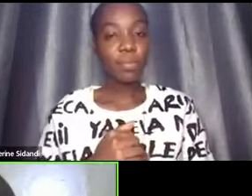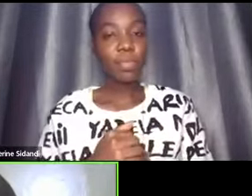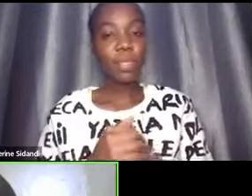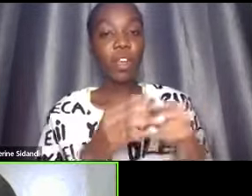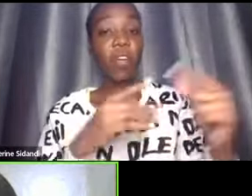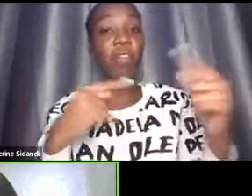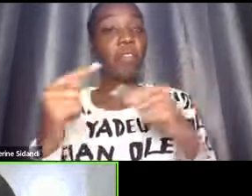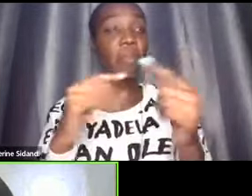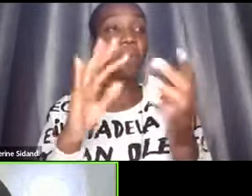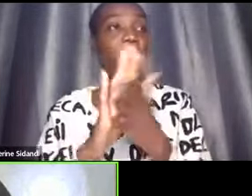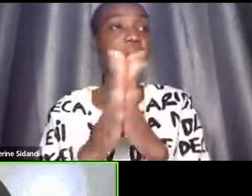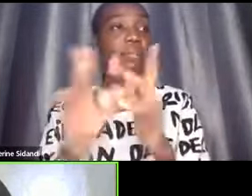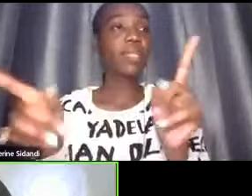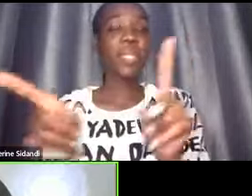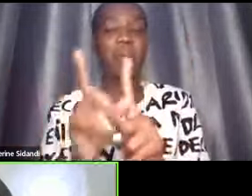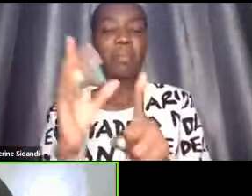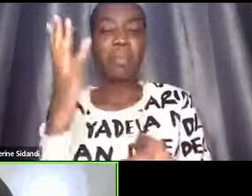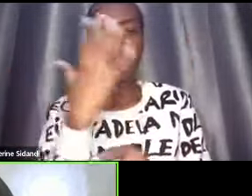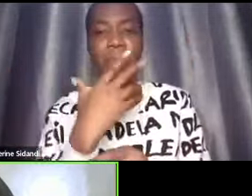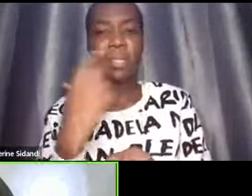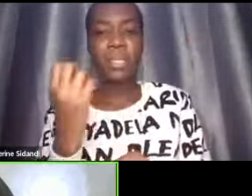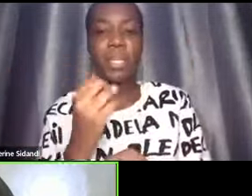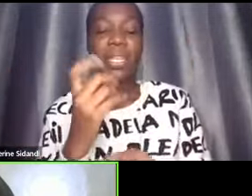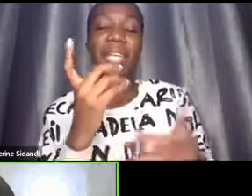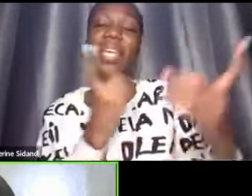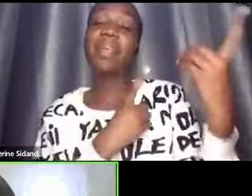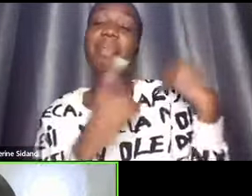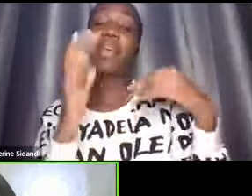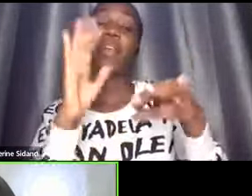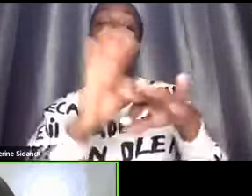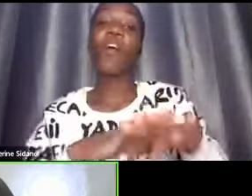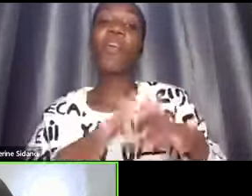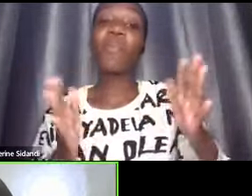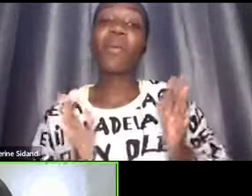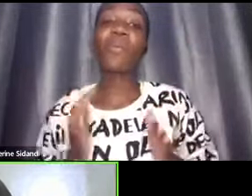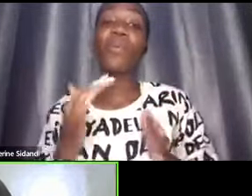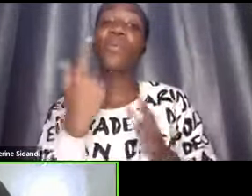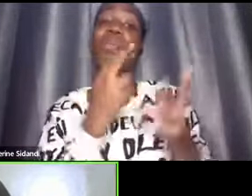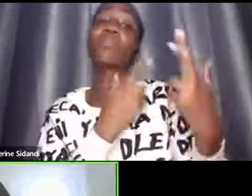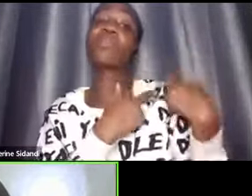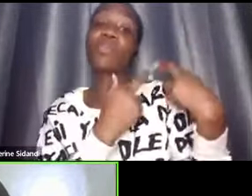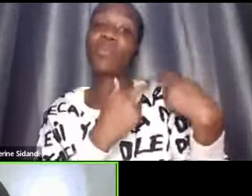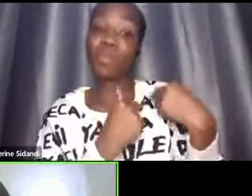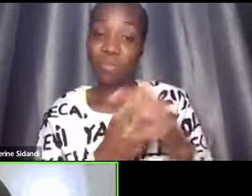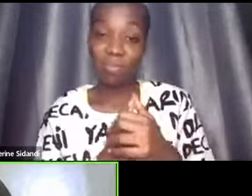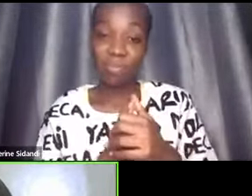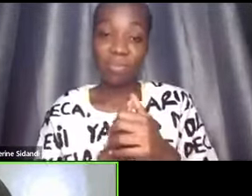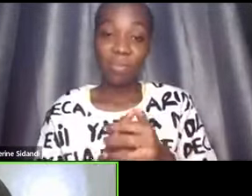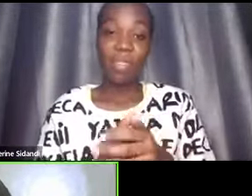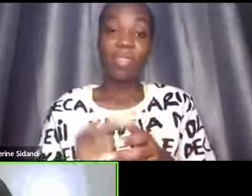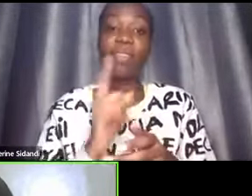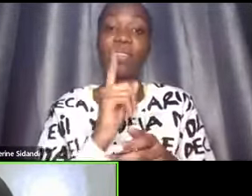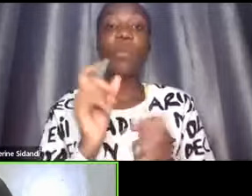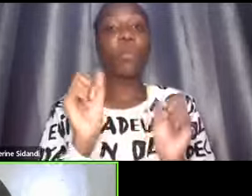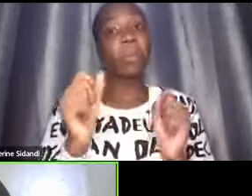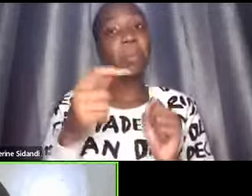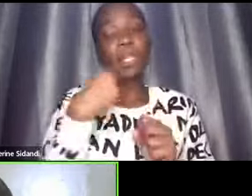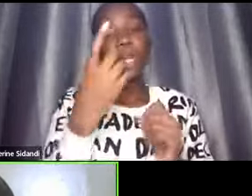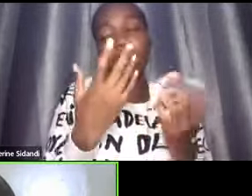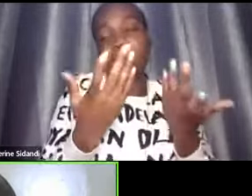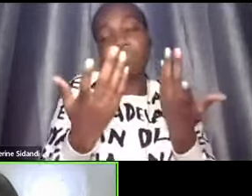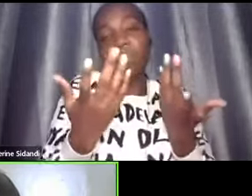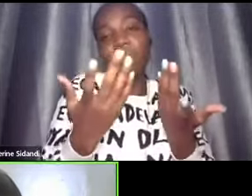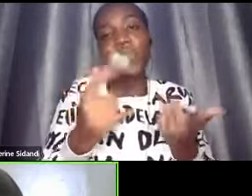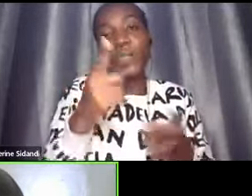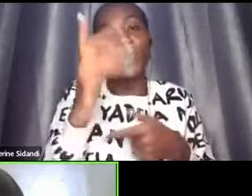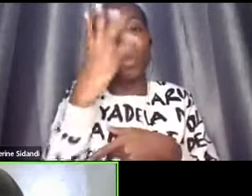beauty. It's in the eyes of the beholder. You know, I can tell you are beautiful because that's what I